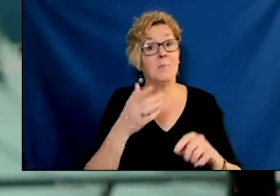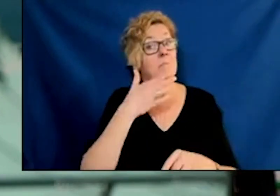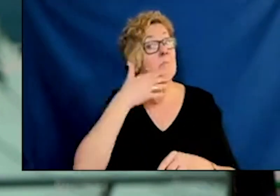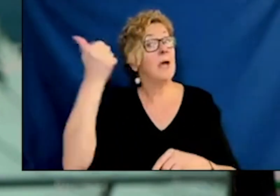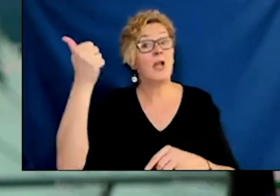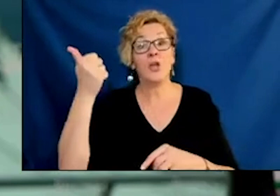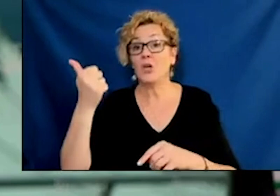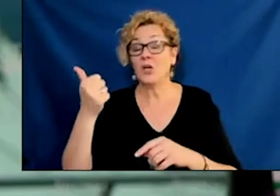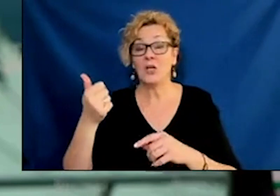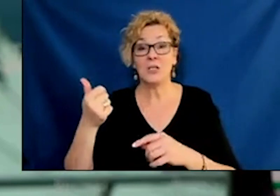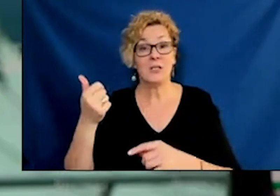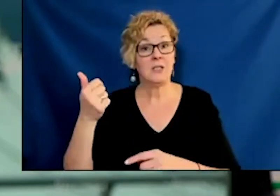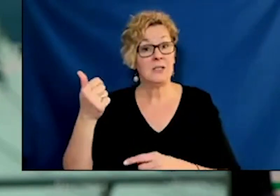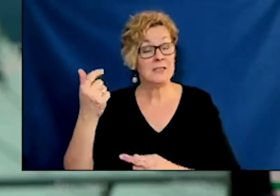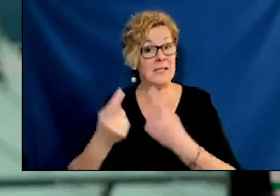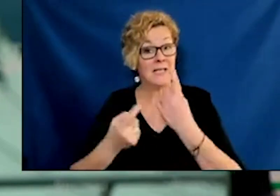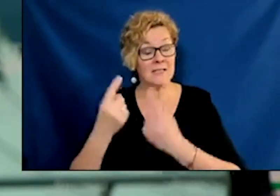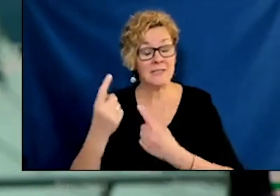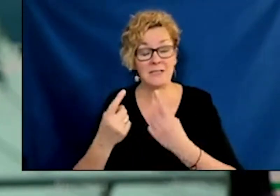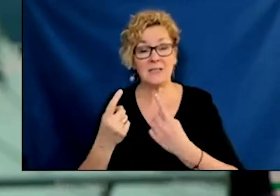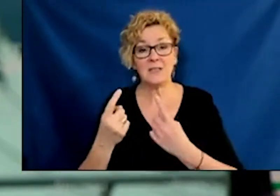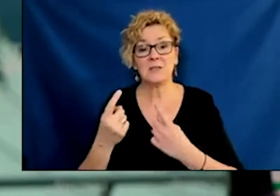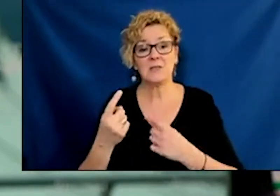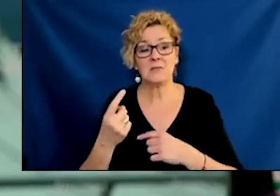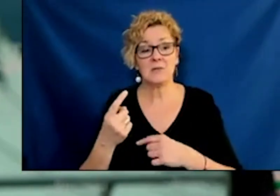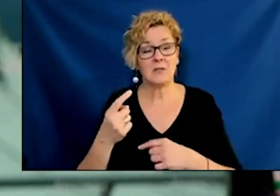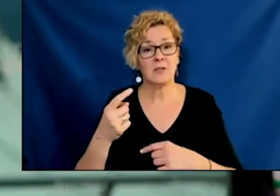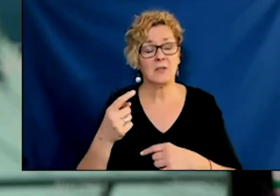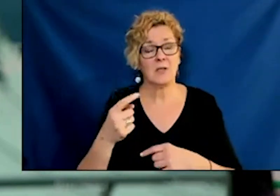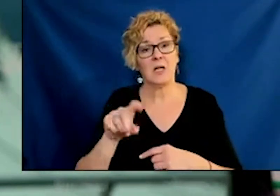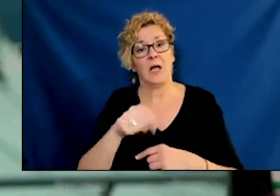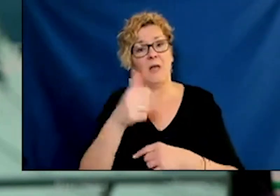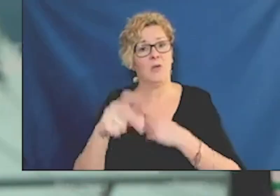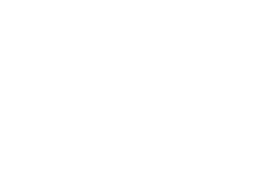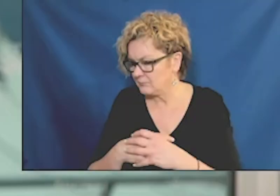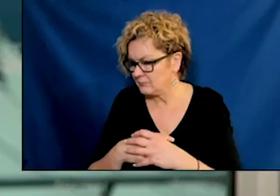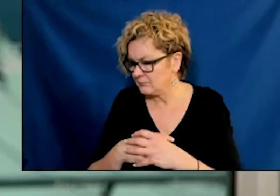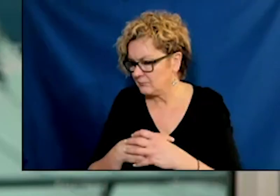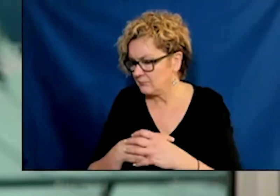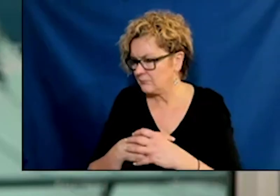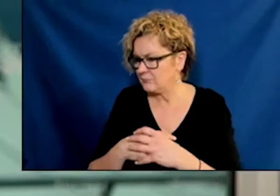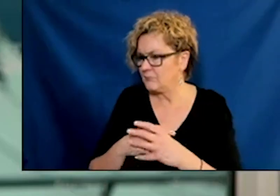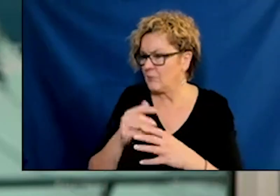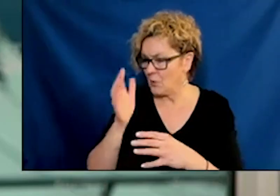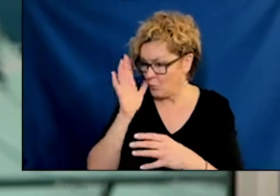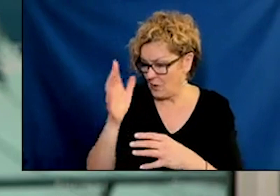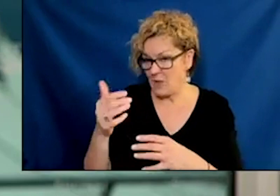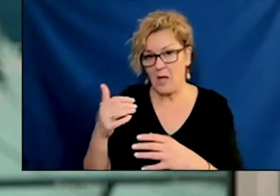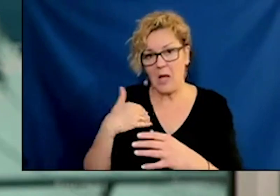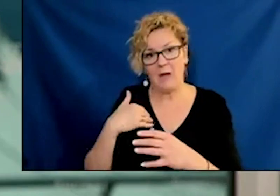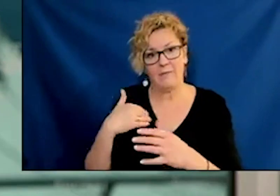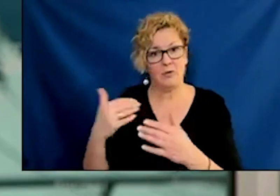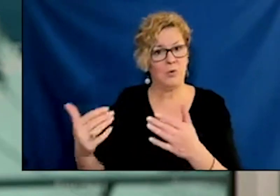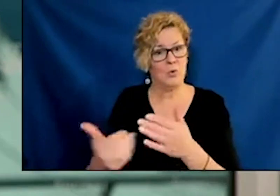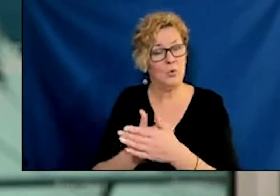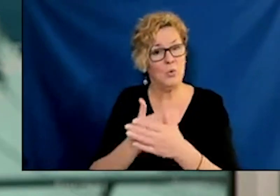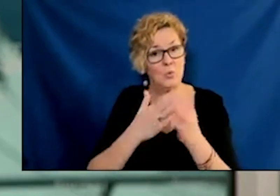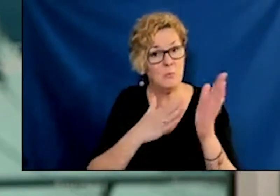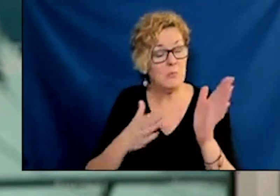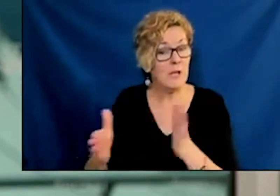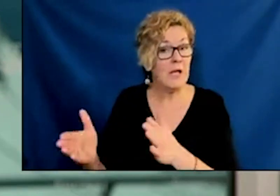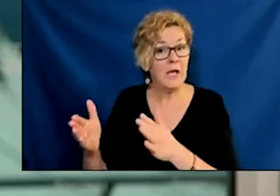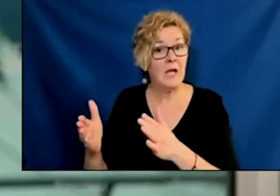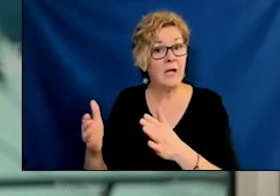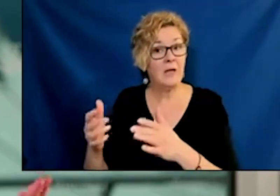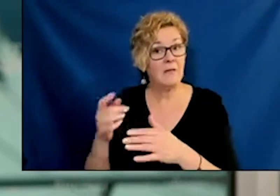PCR testing where our turnaround times are very short in most places. So, I think what